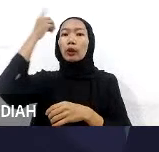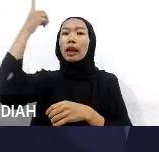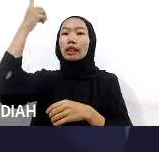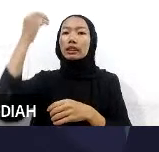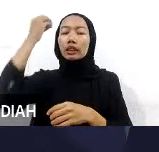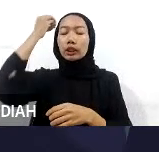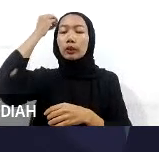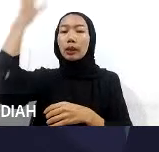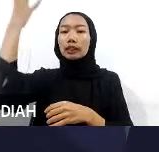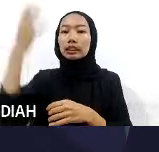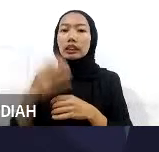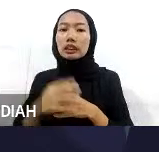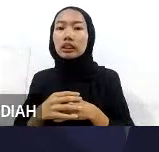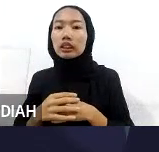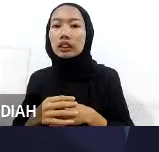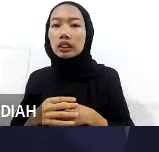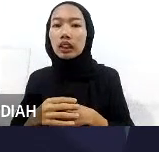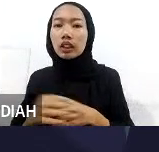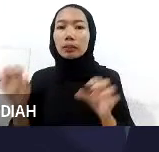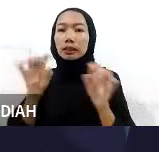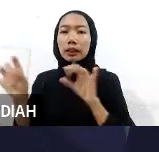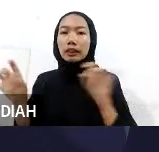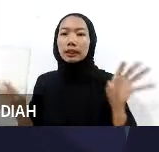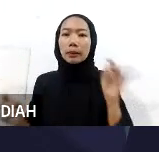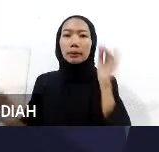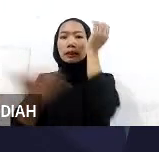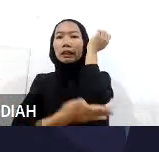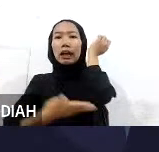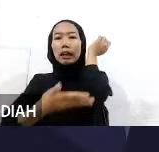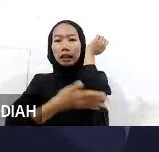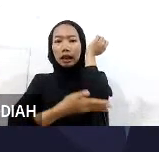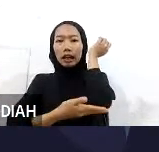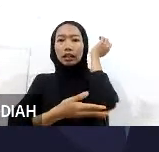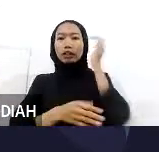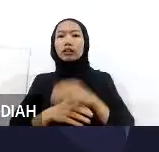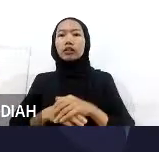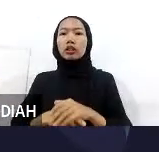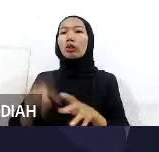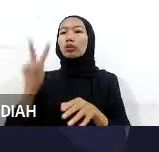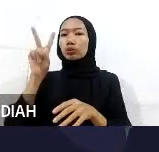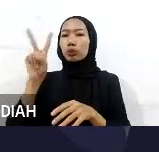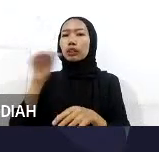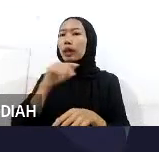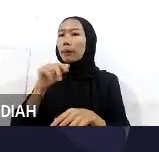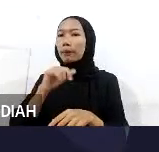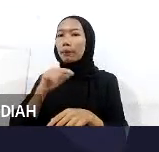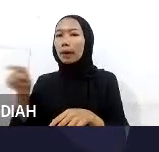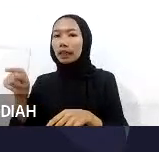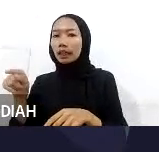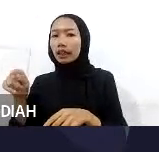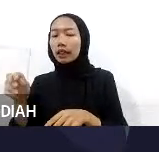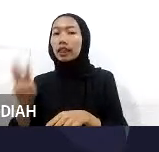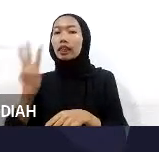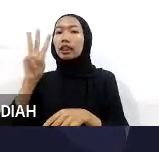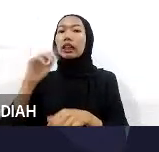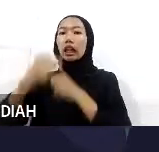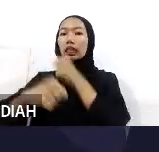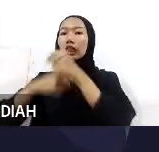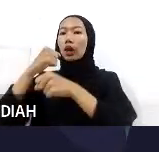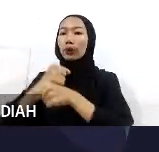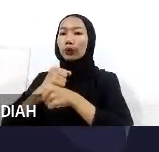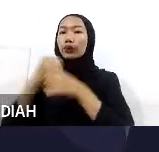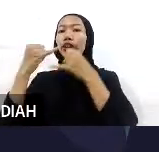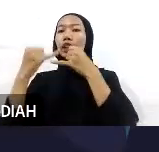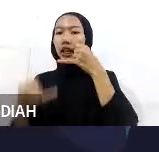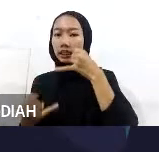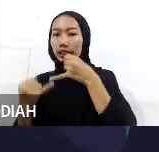2 years has brought together thousands of dollars, puts